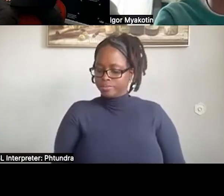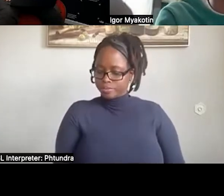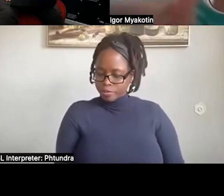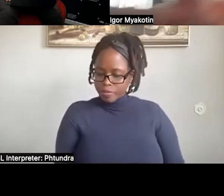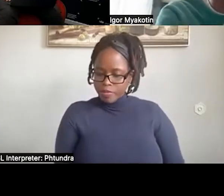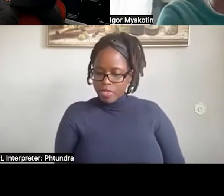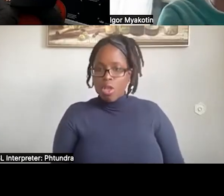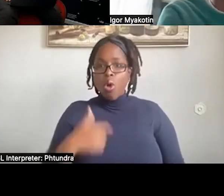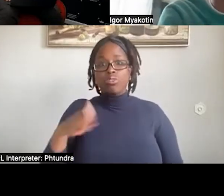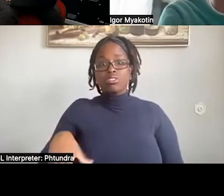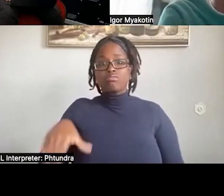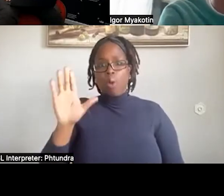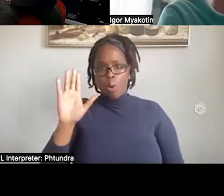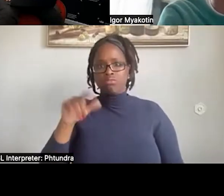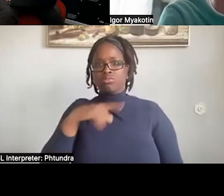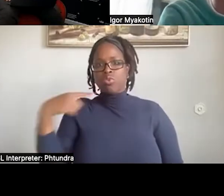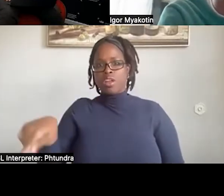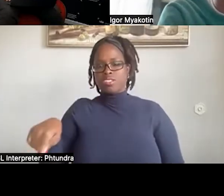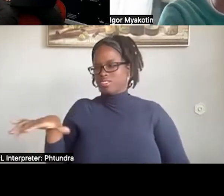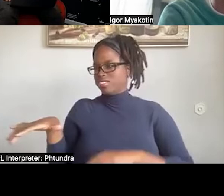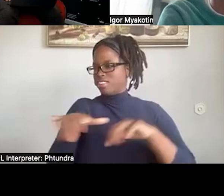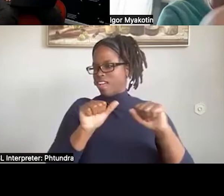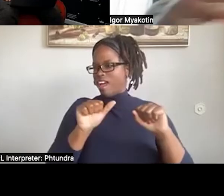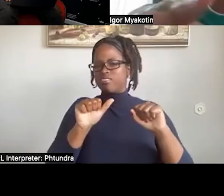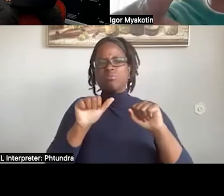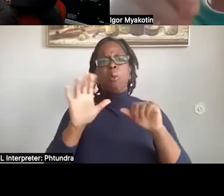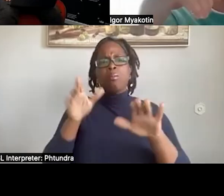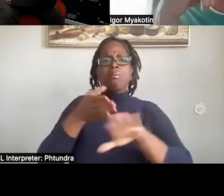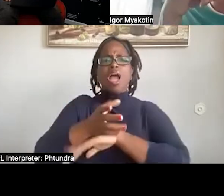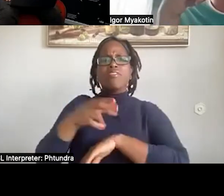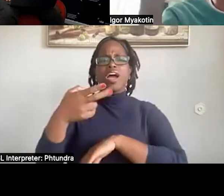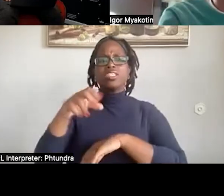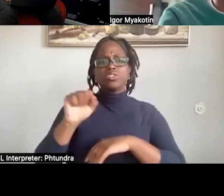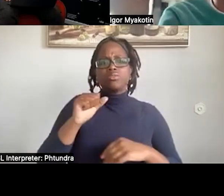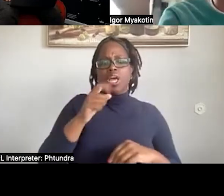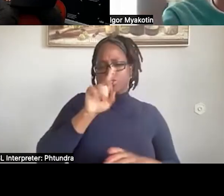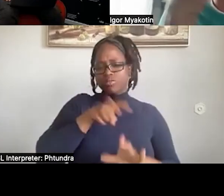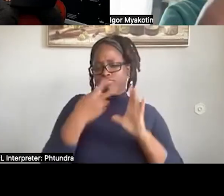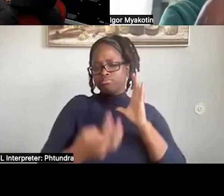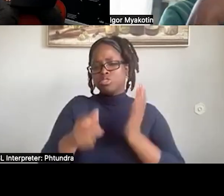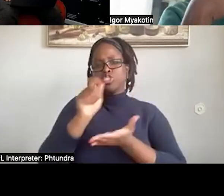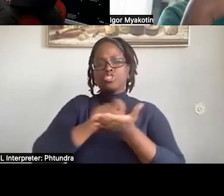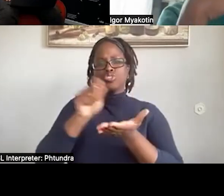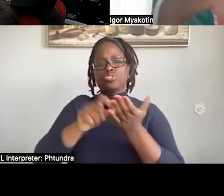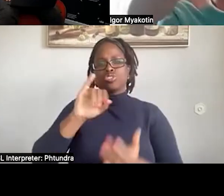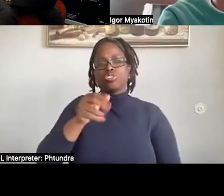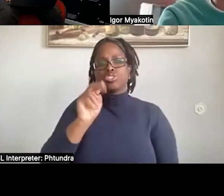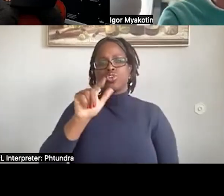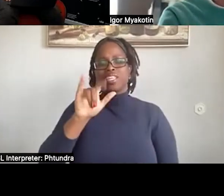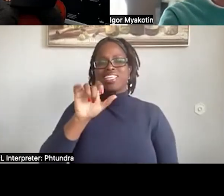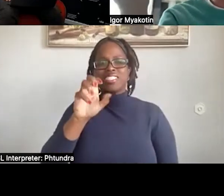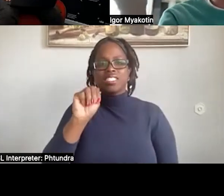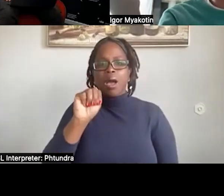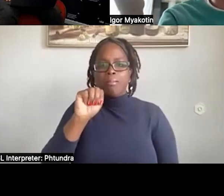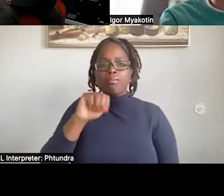and raised in Russia and left Russia when I was after high school, and then studied journalism in Bulgaria, and then I went to the US